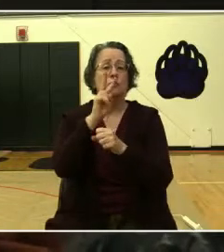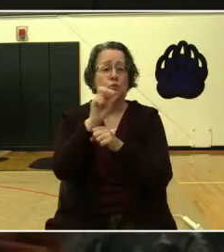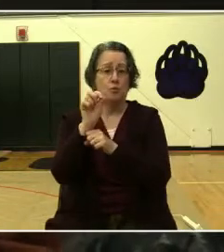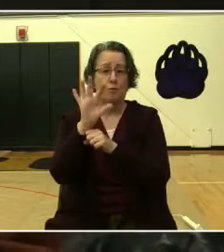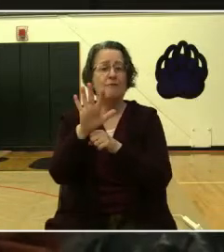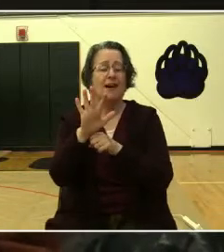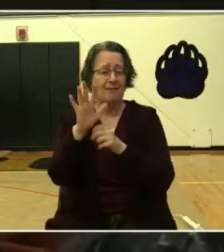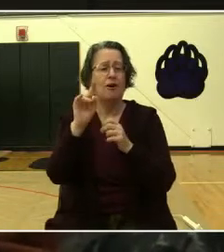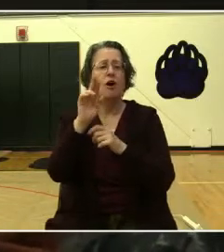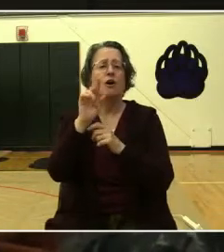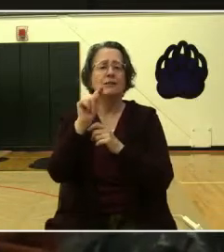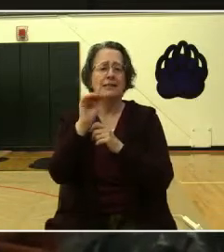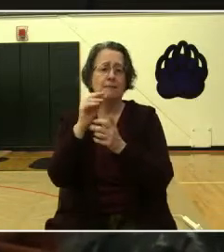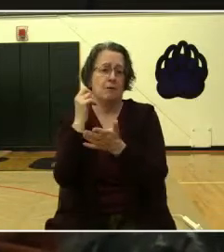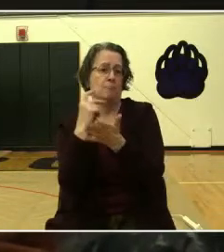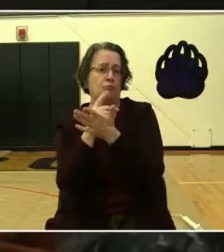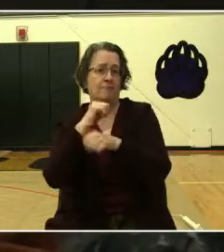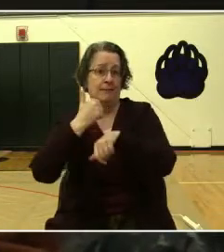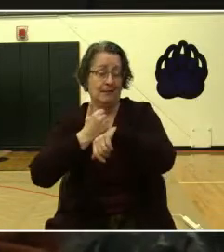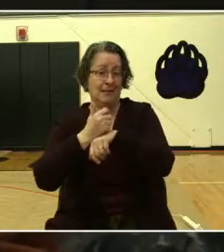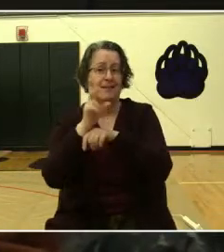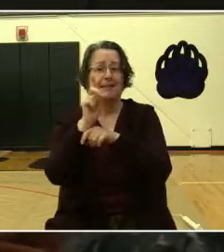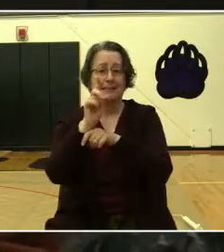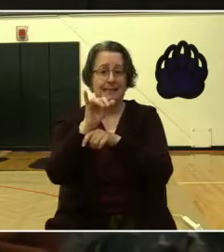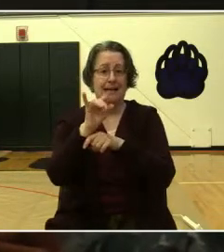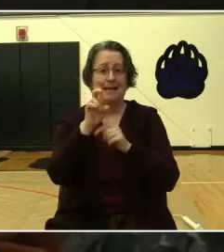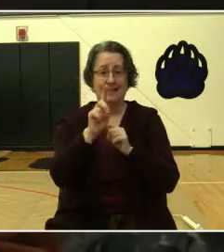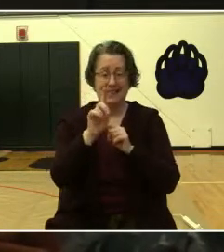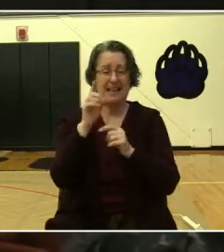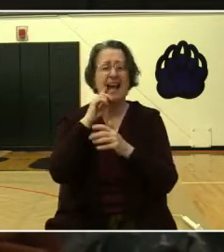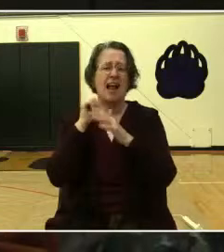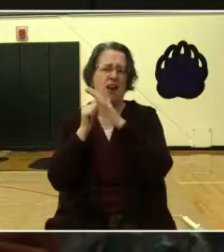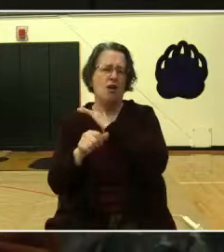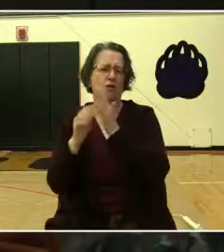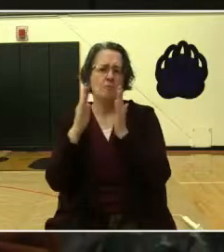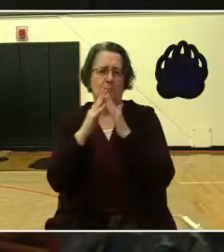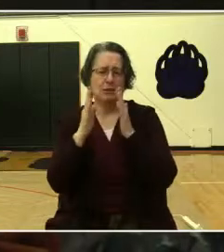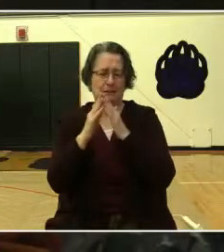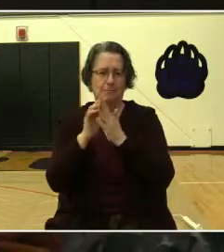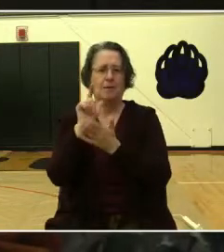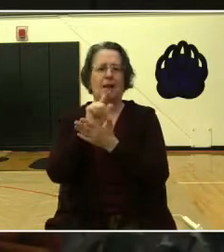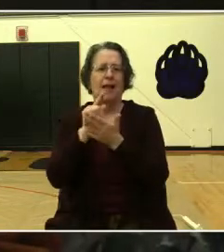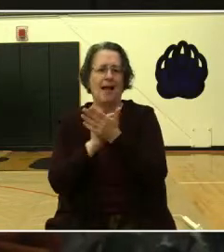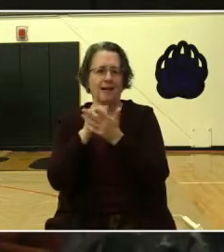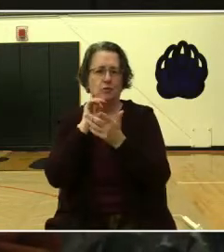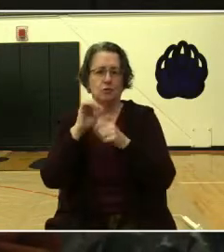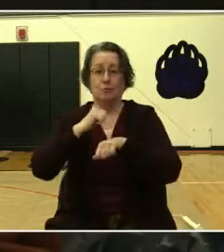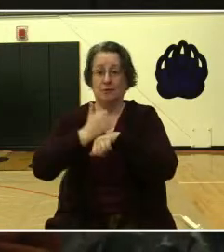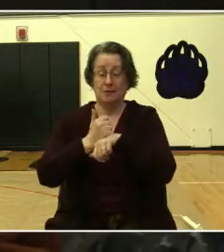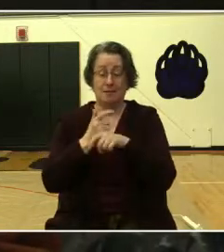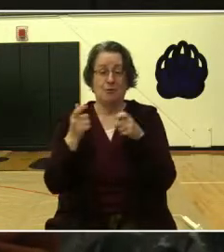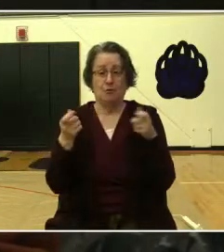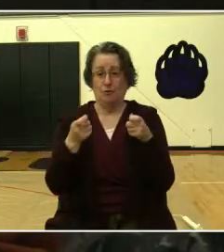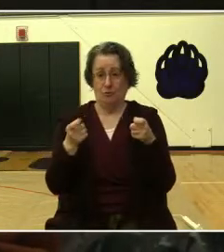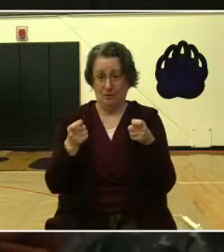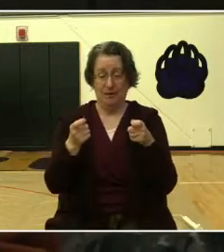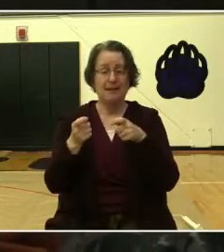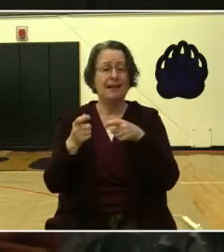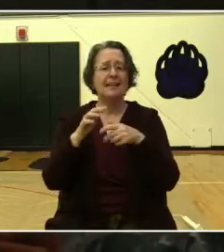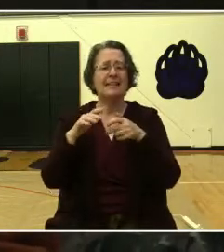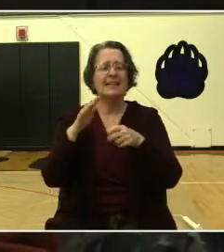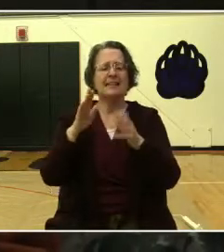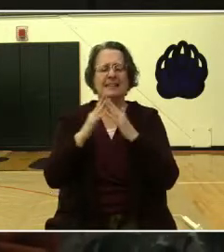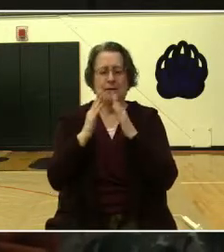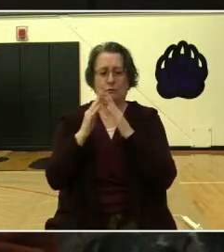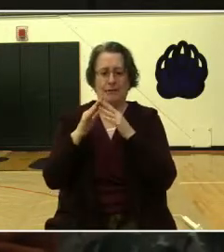as delineated in the town ordinance entitled Municipal act to establish and regulate the downtown improvement district to